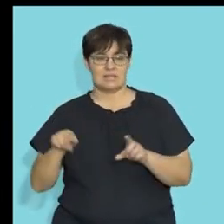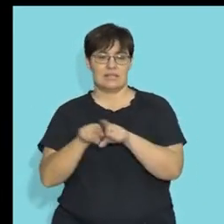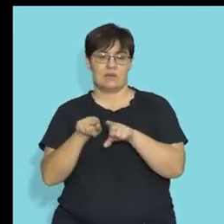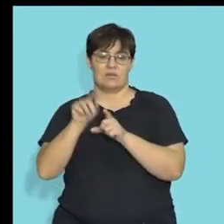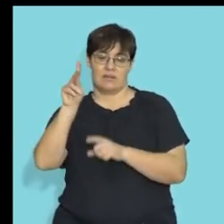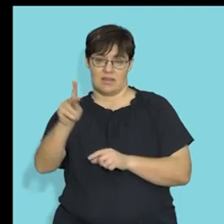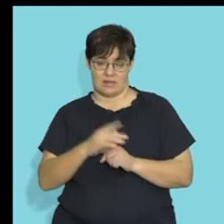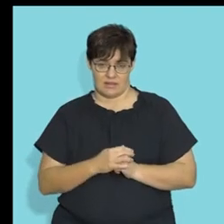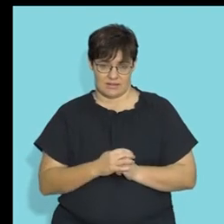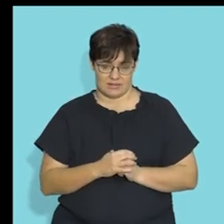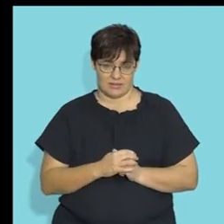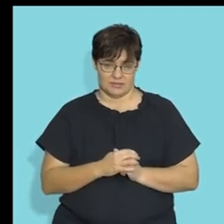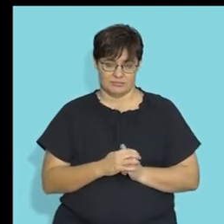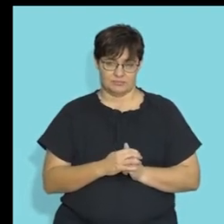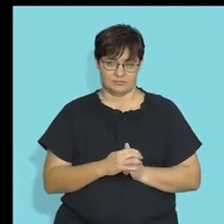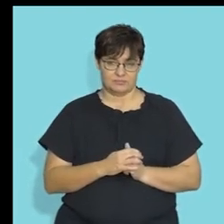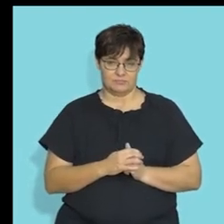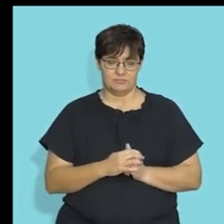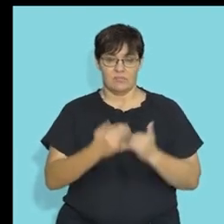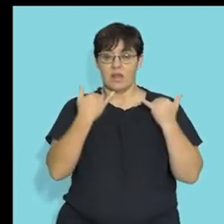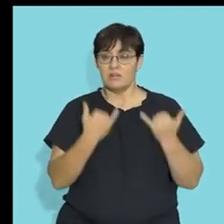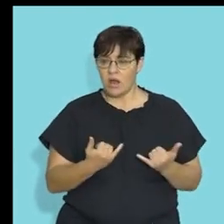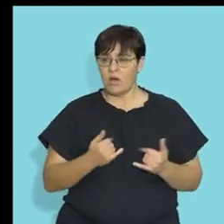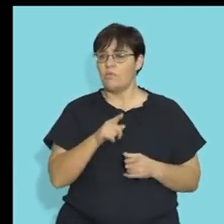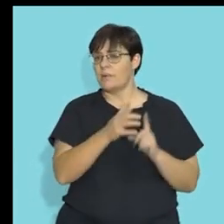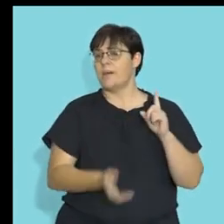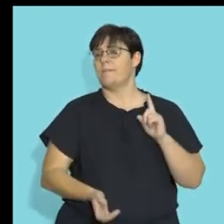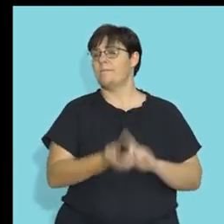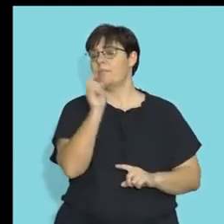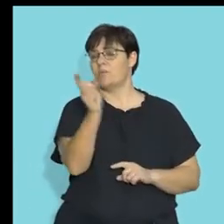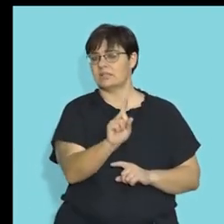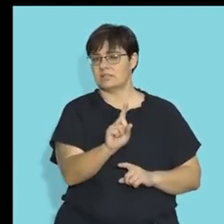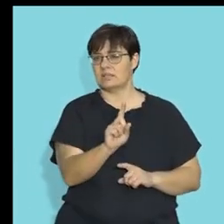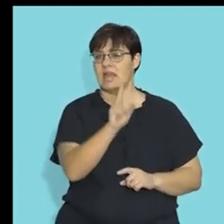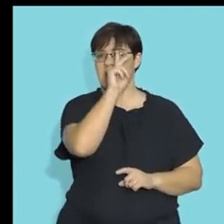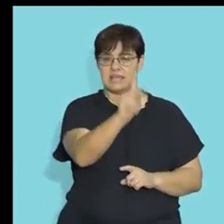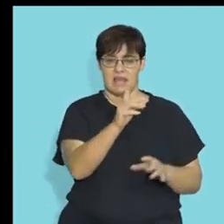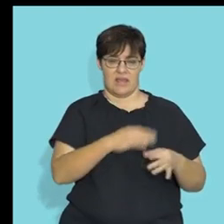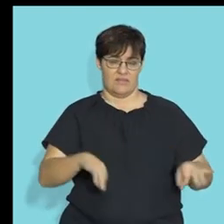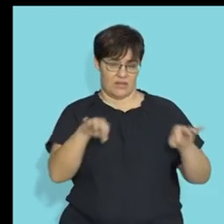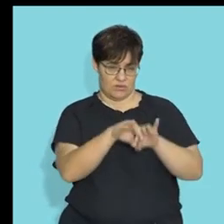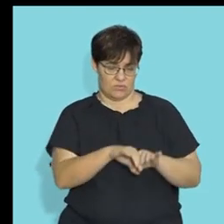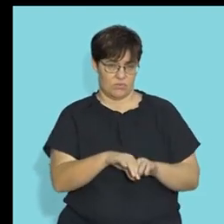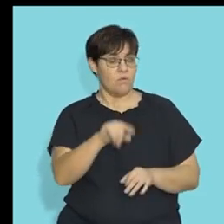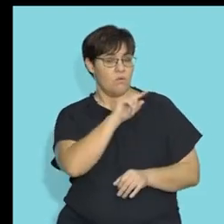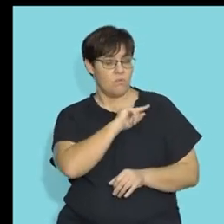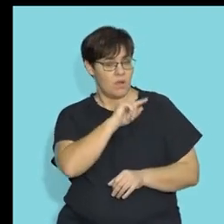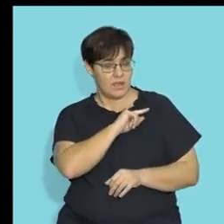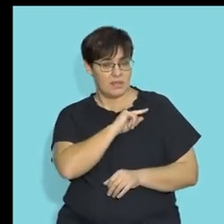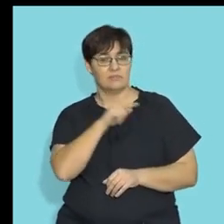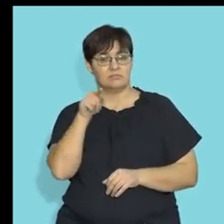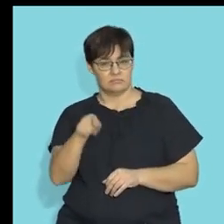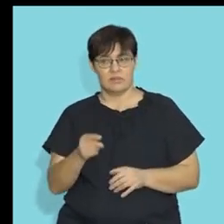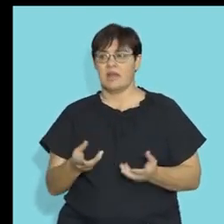going on is equal to k. We need to first determine the value of k if